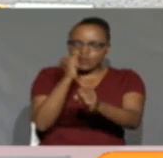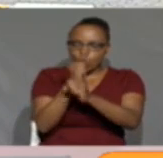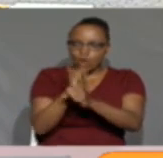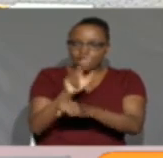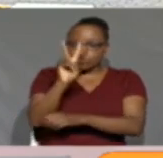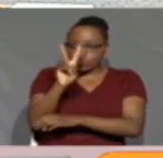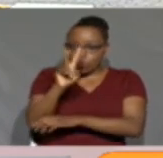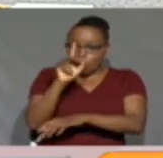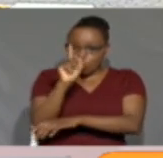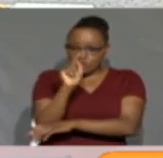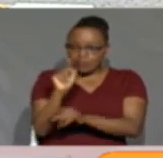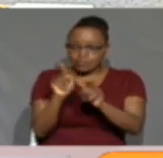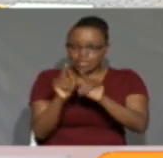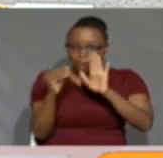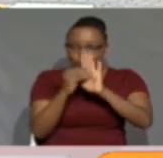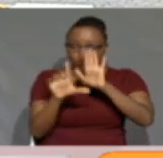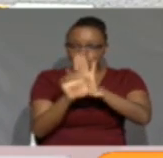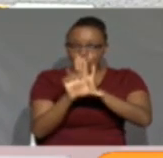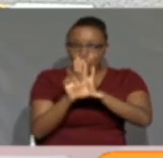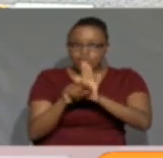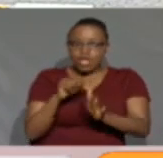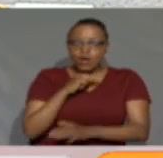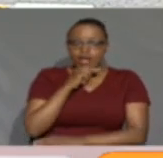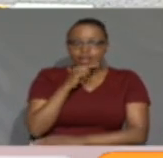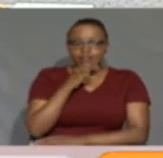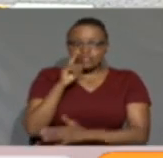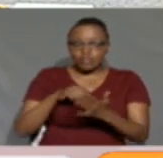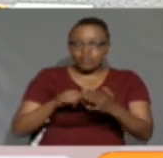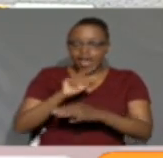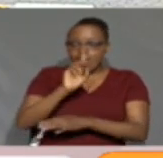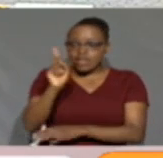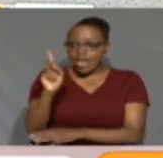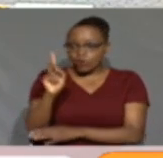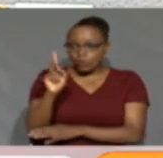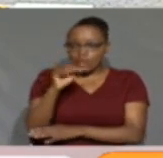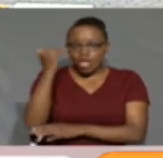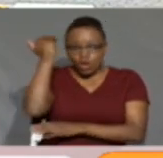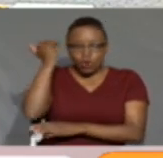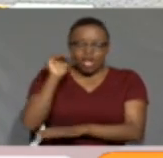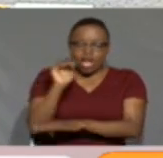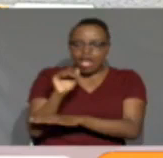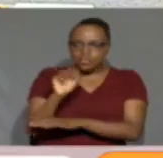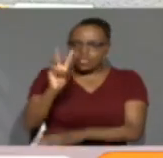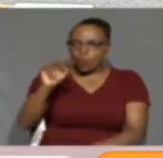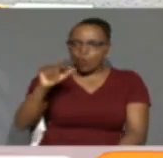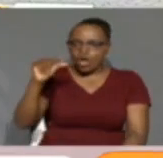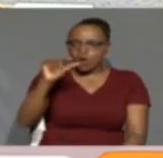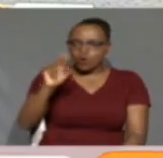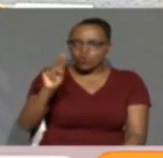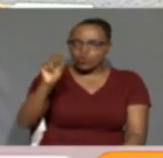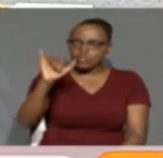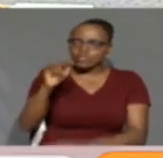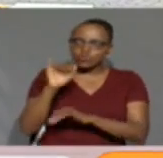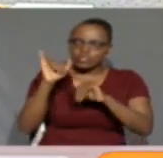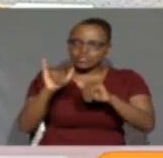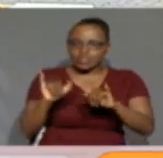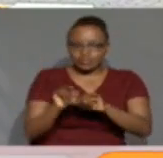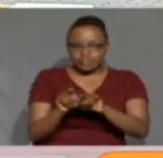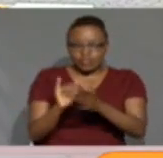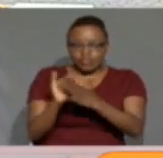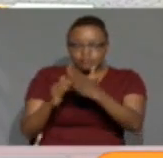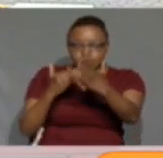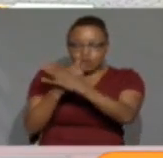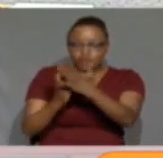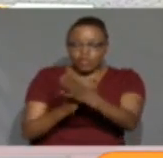by law. Now, Ngene's remarks follows reports that a Nairobi court had asked Wangusi to remain in office following a petition filed